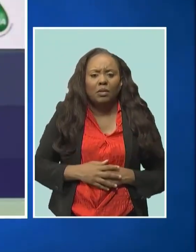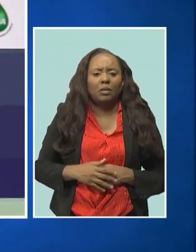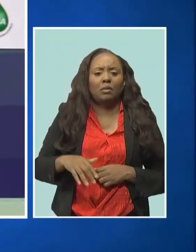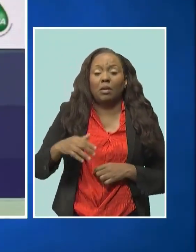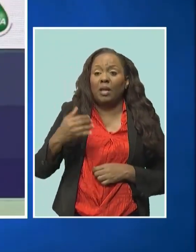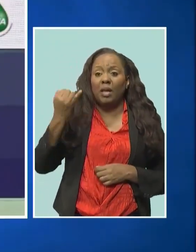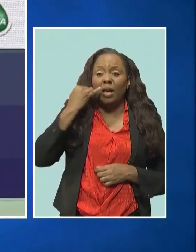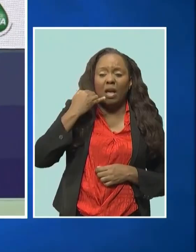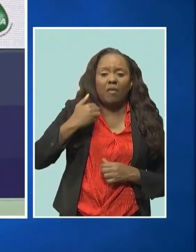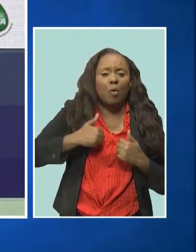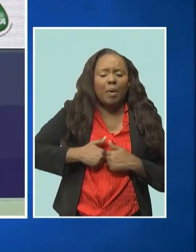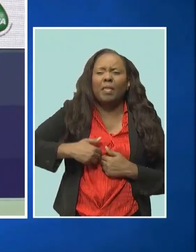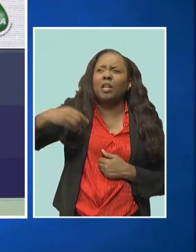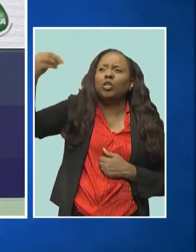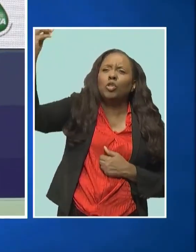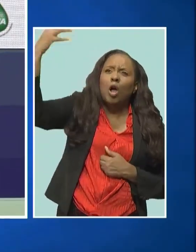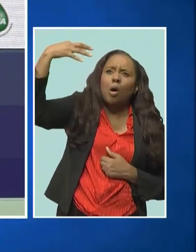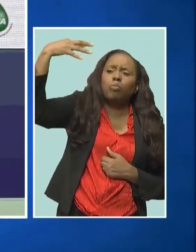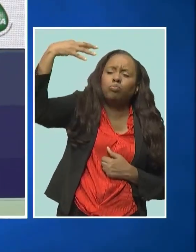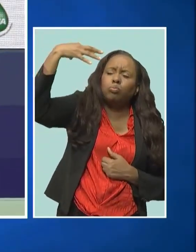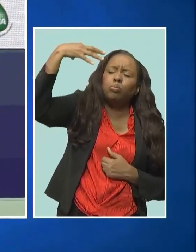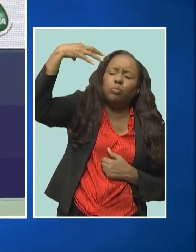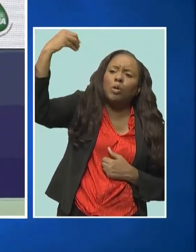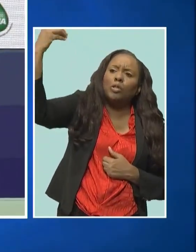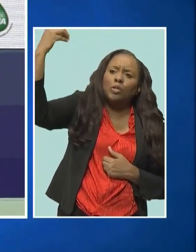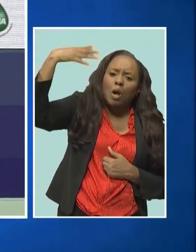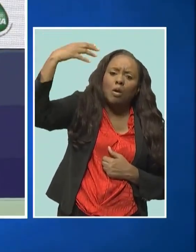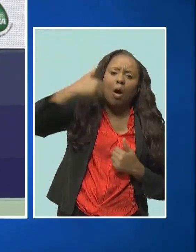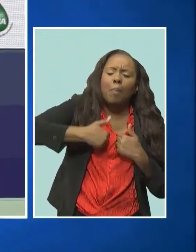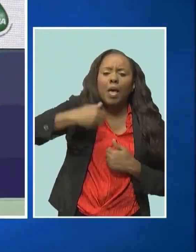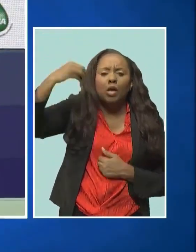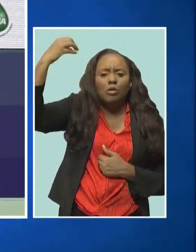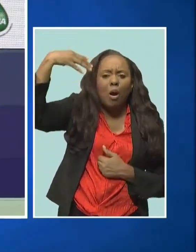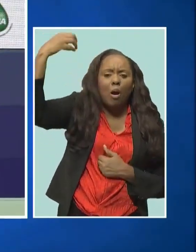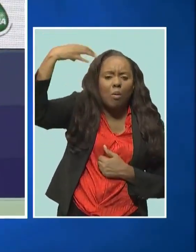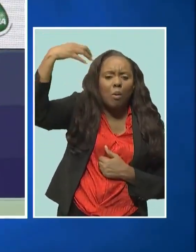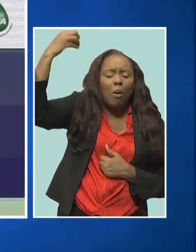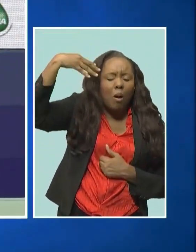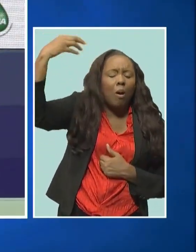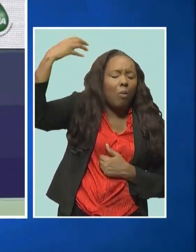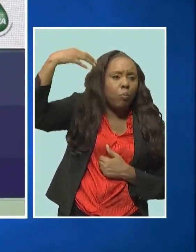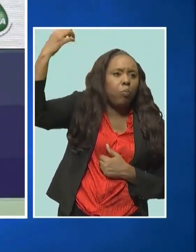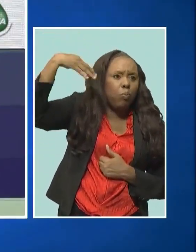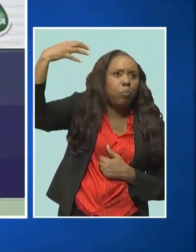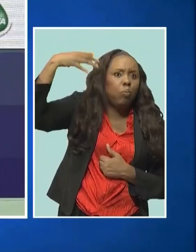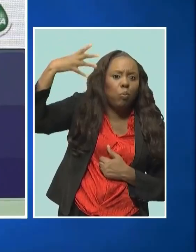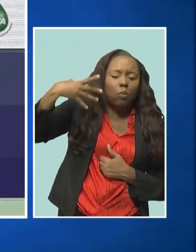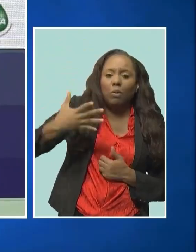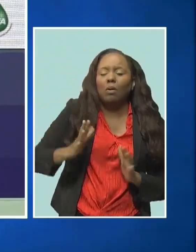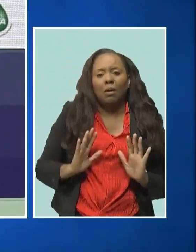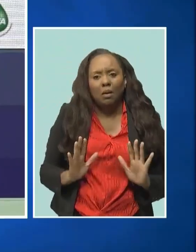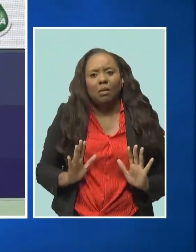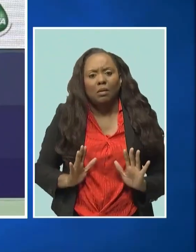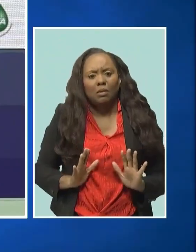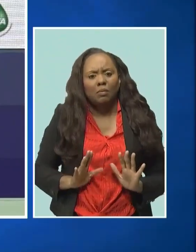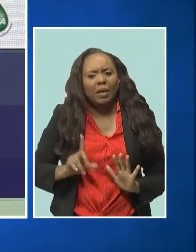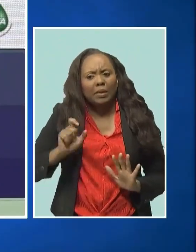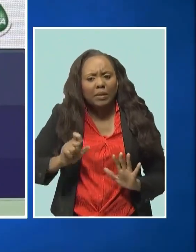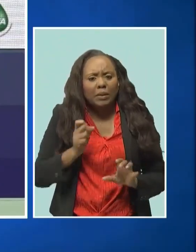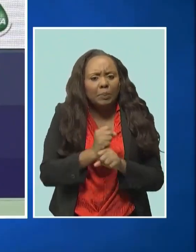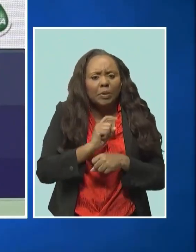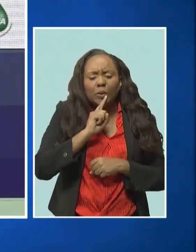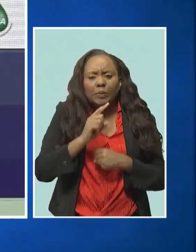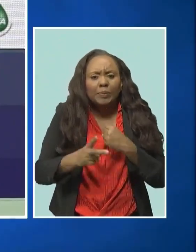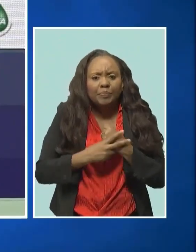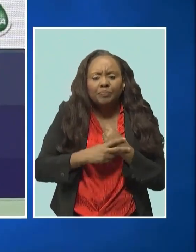In the language that people understand in the region, to transform the behavior, not because governments want to look good or water authorities